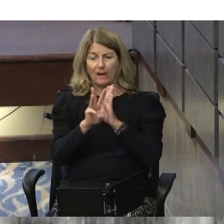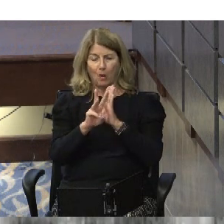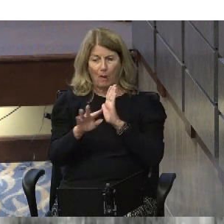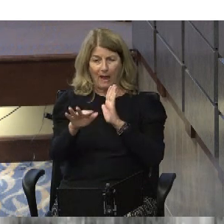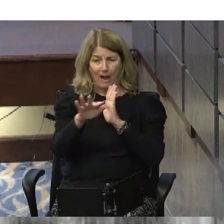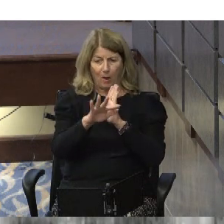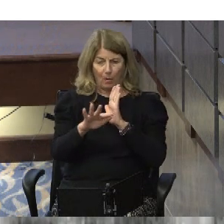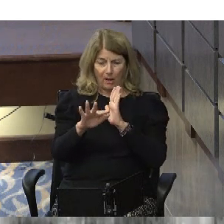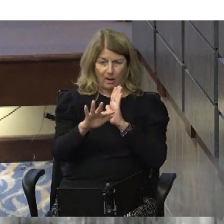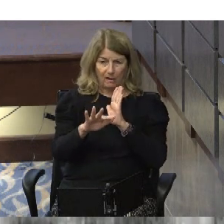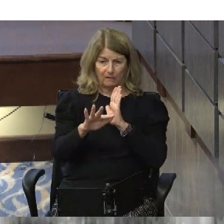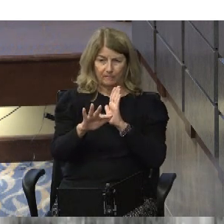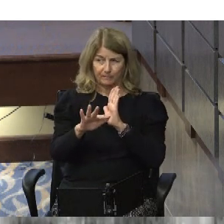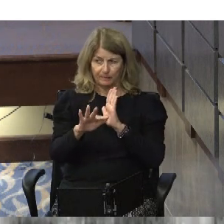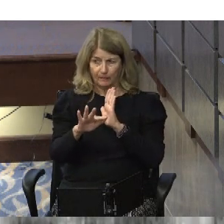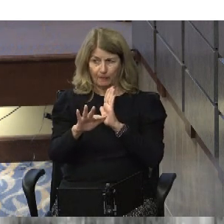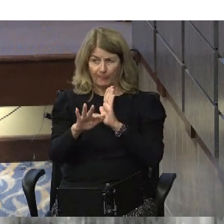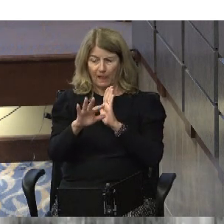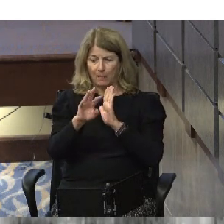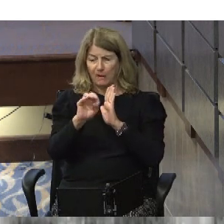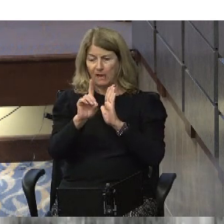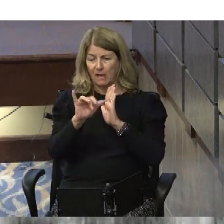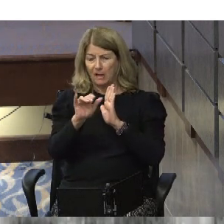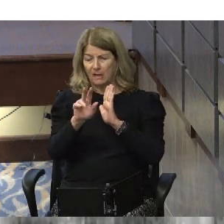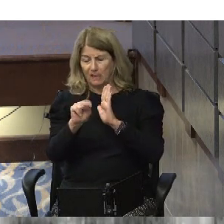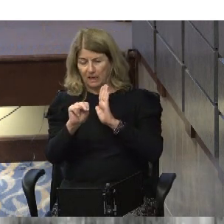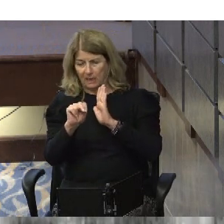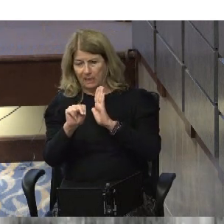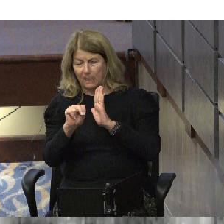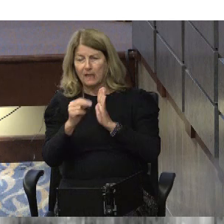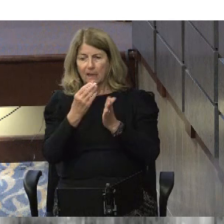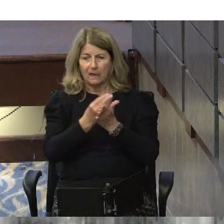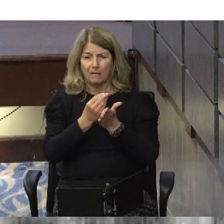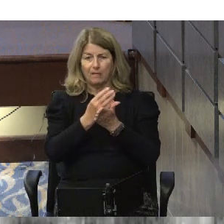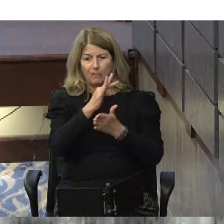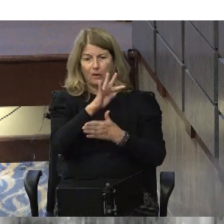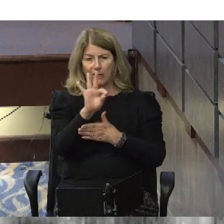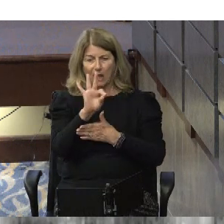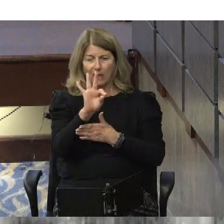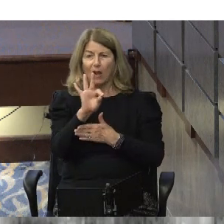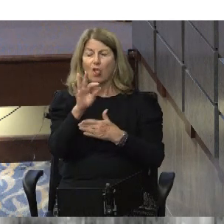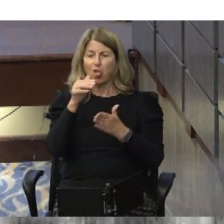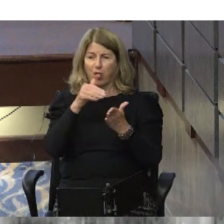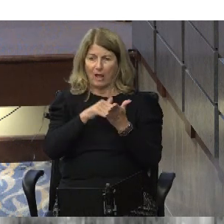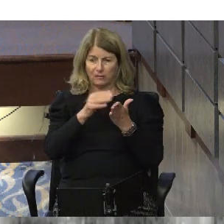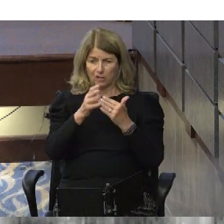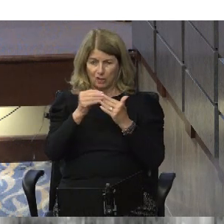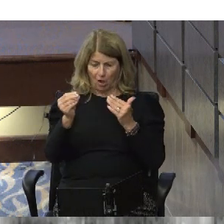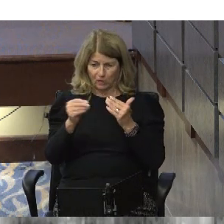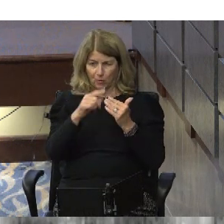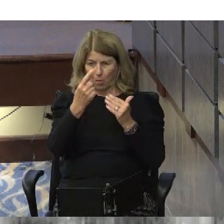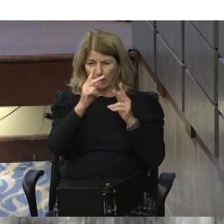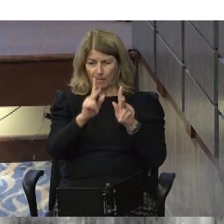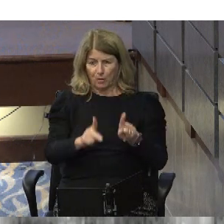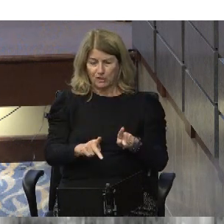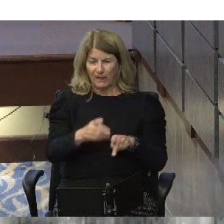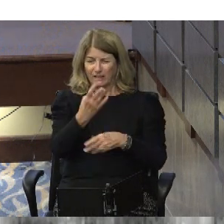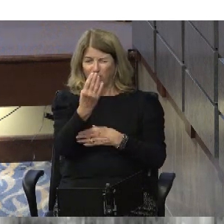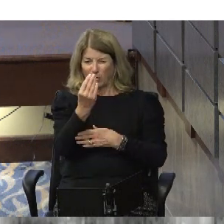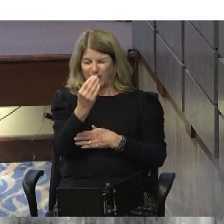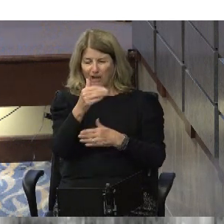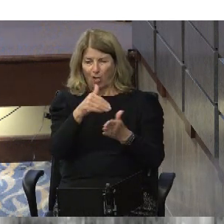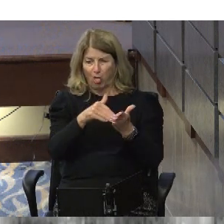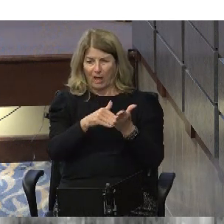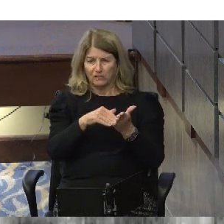area, median income is $49,000. And you compare that to a one-person household, that's $14,700. So you have